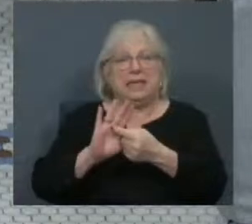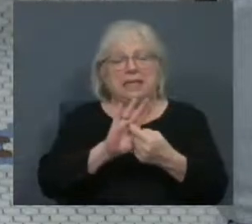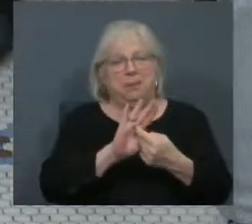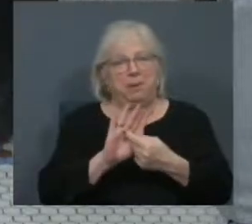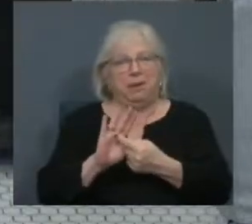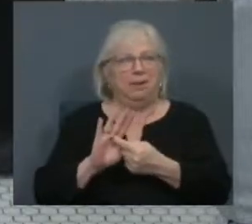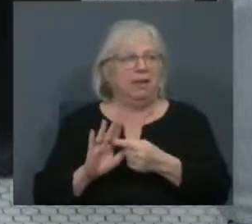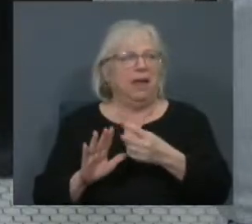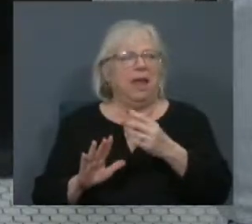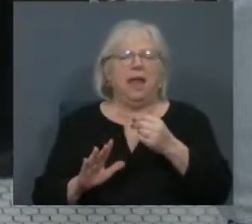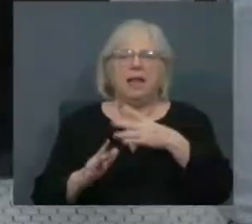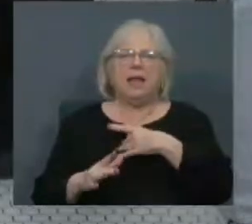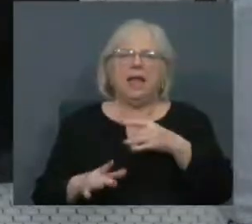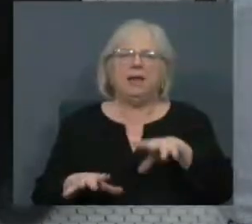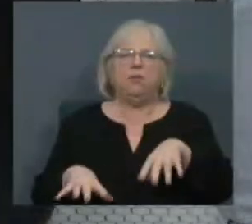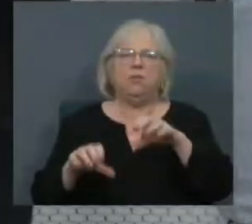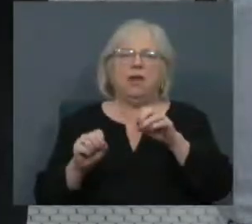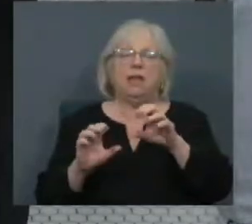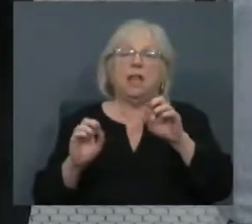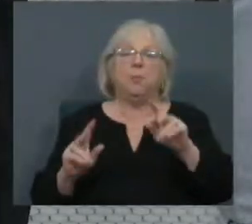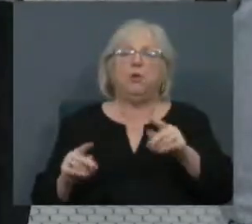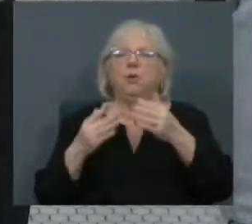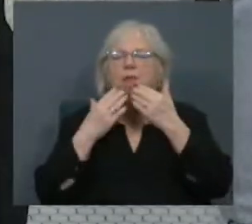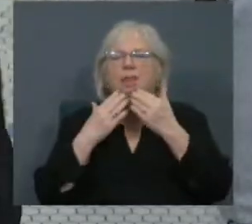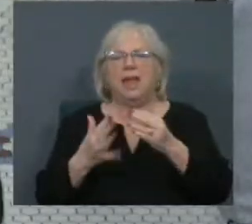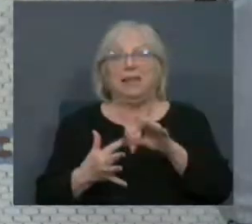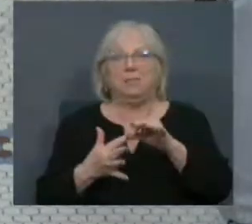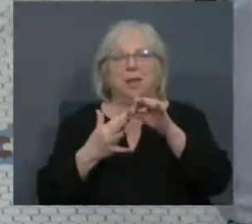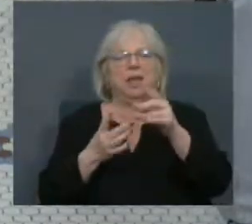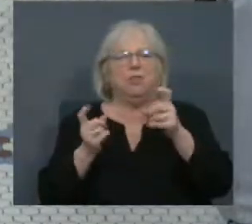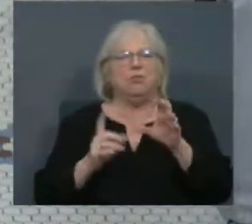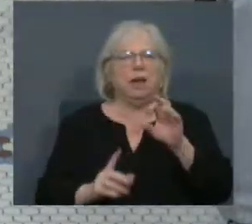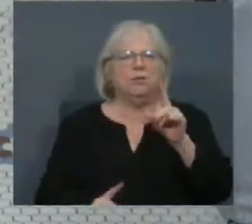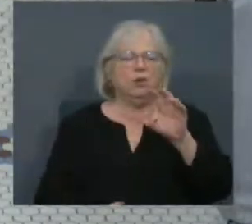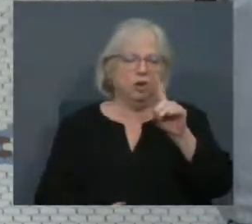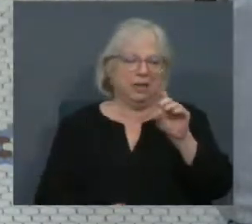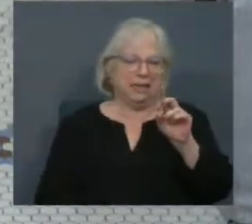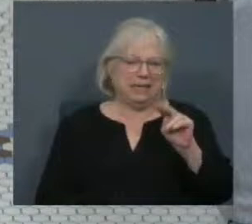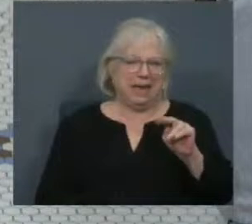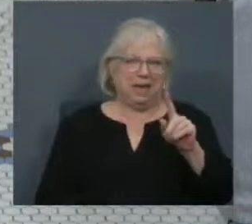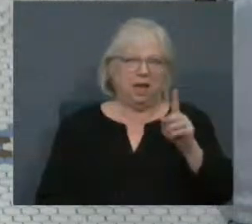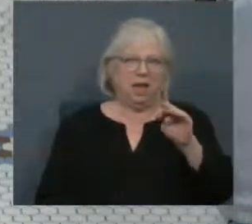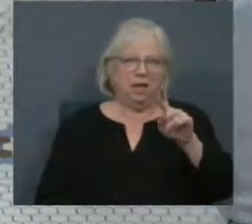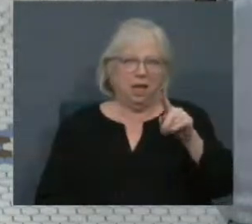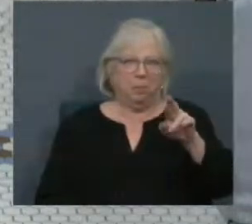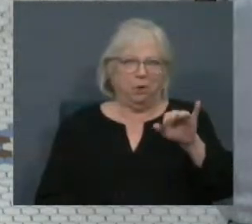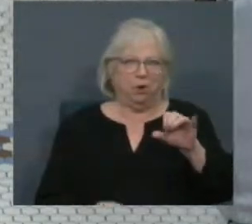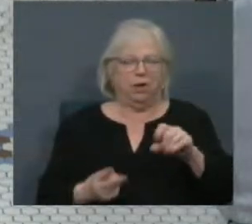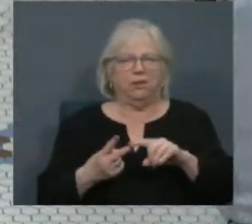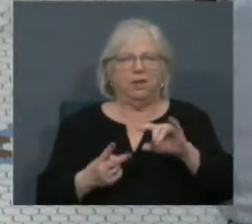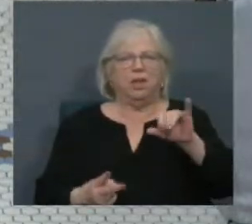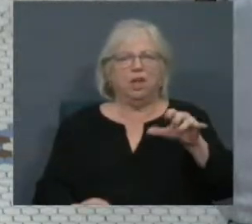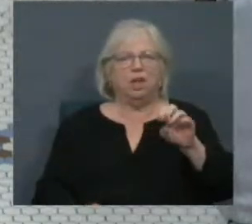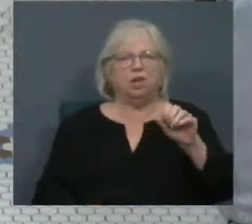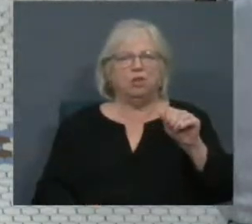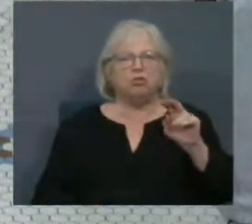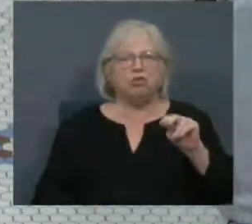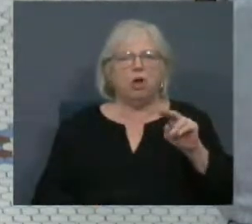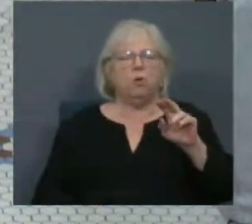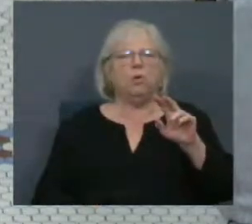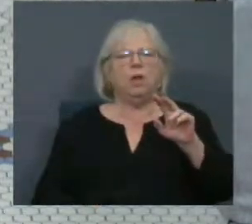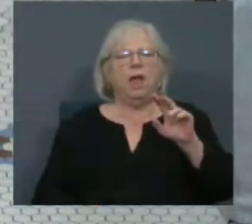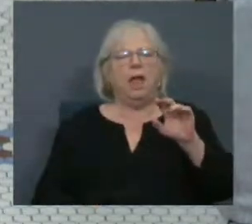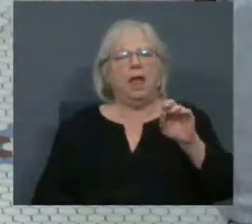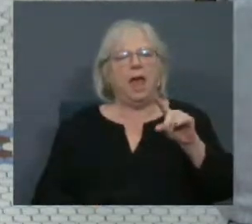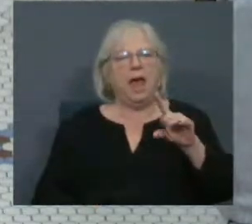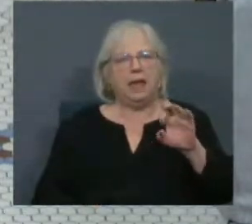like to take this opportunity especially to thank Directors Dean Compuris, Joan Adcock, and B.J.